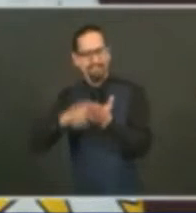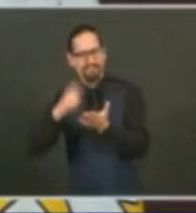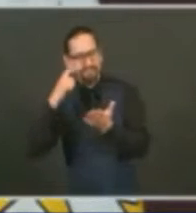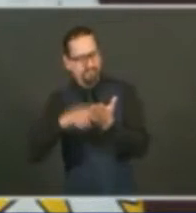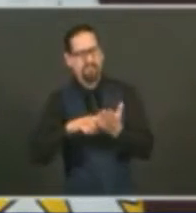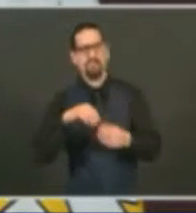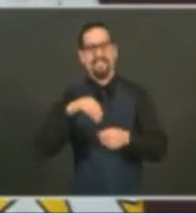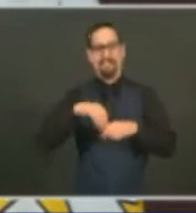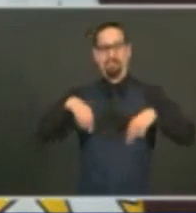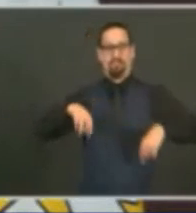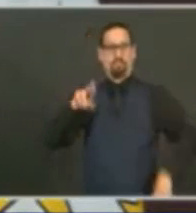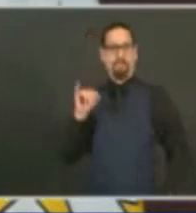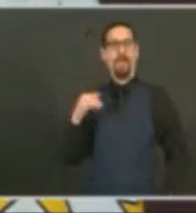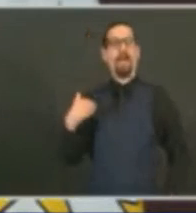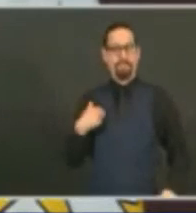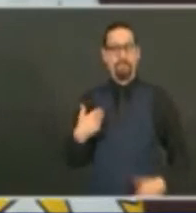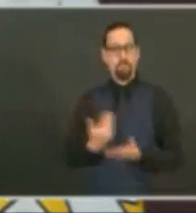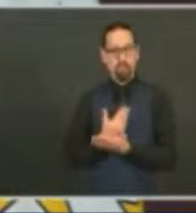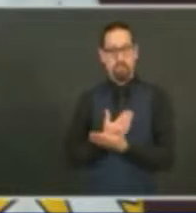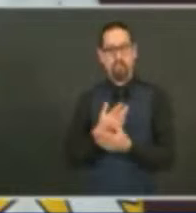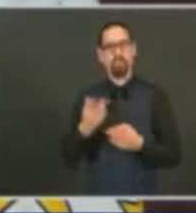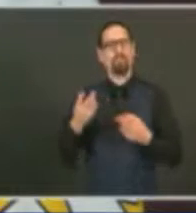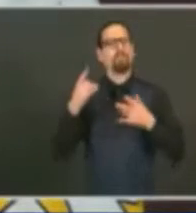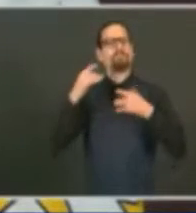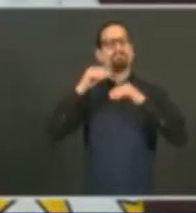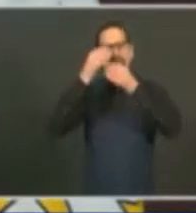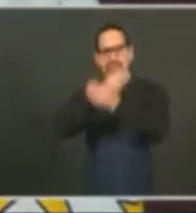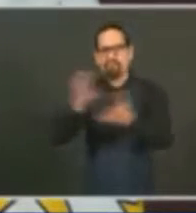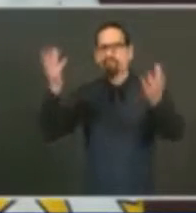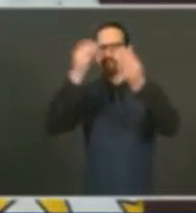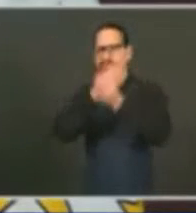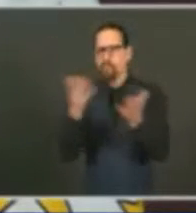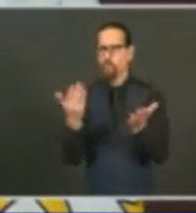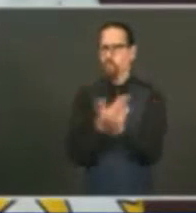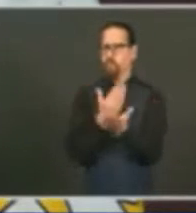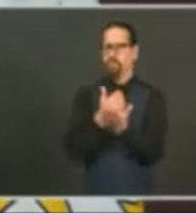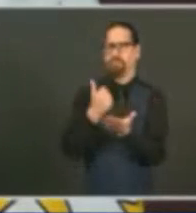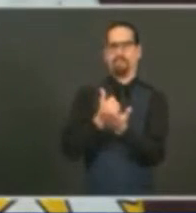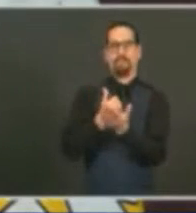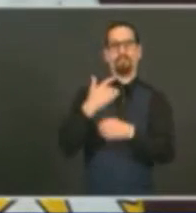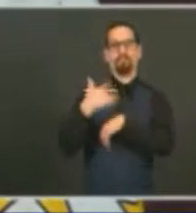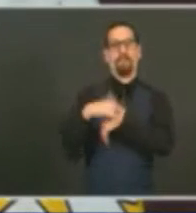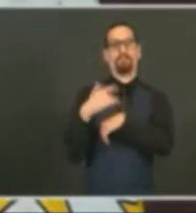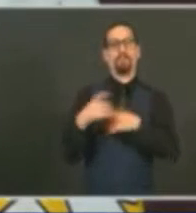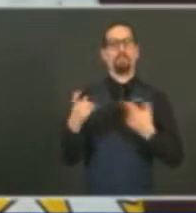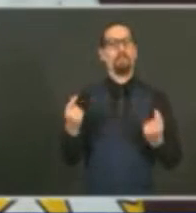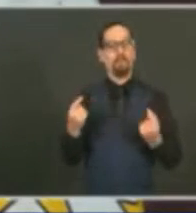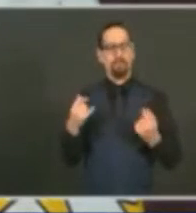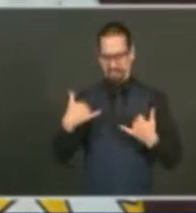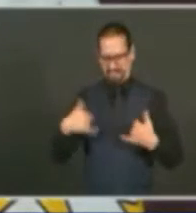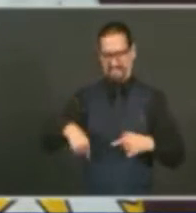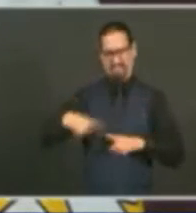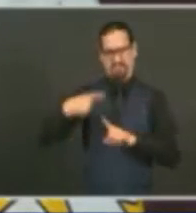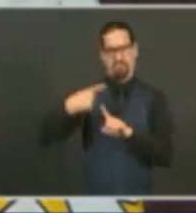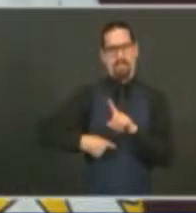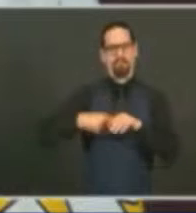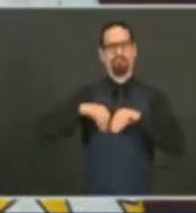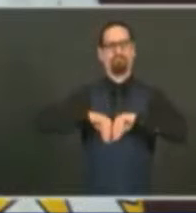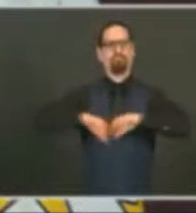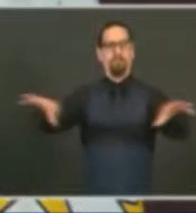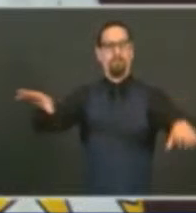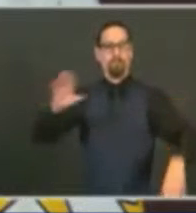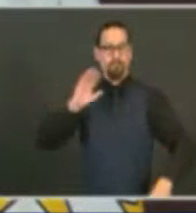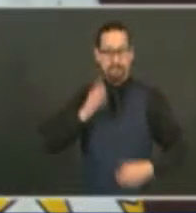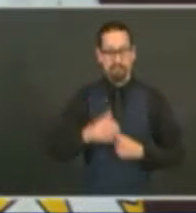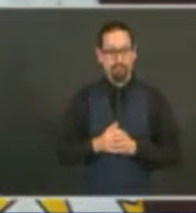we want to continue to spread the word on, available even as of this month, and they will continue to be